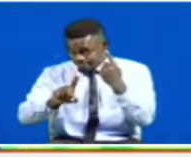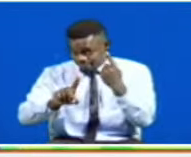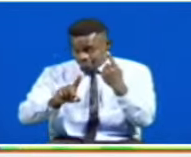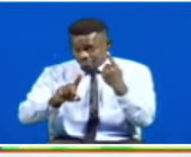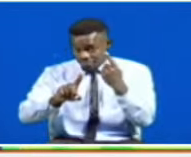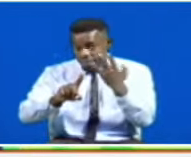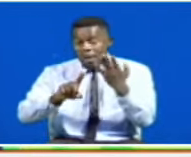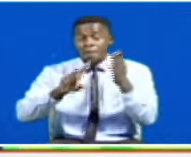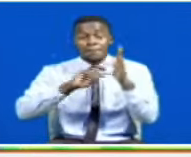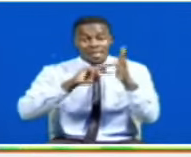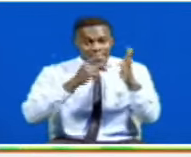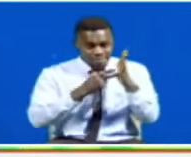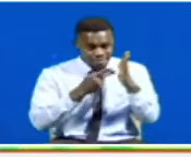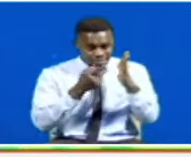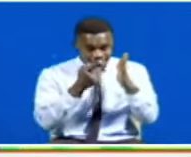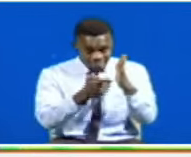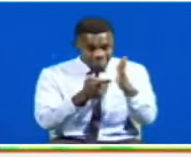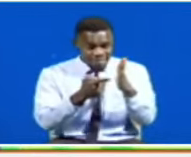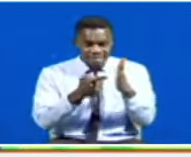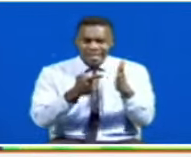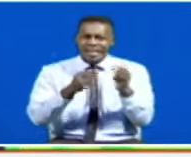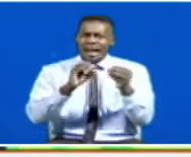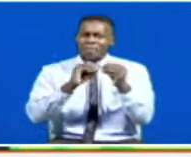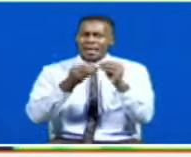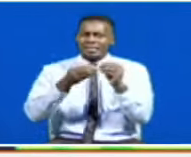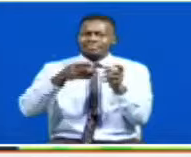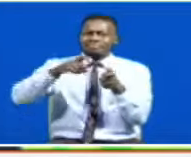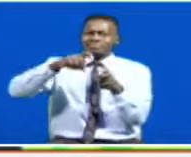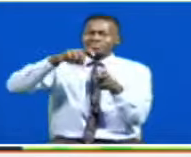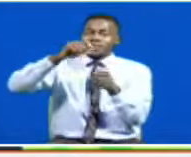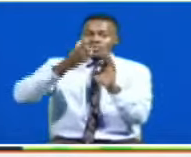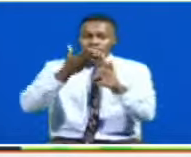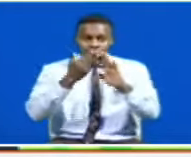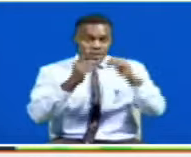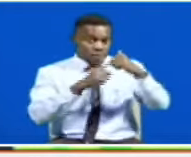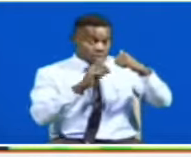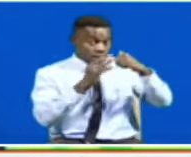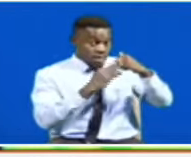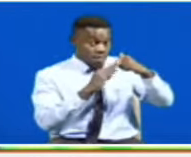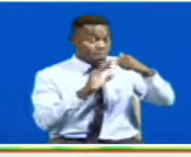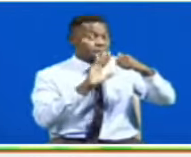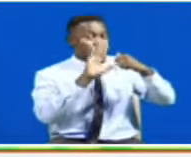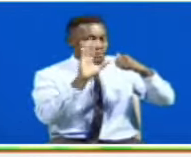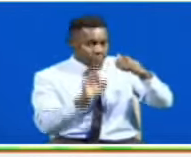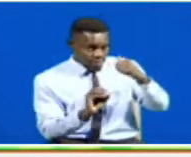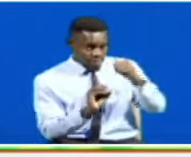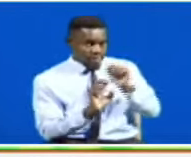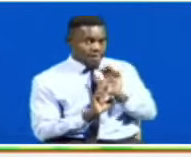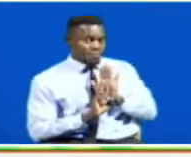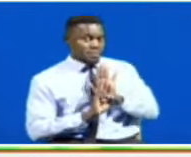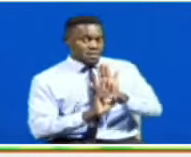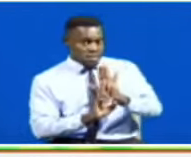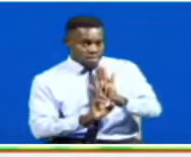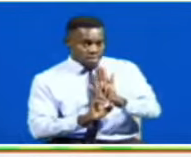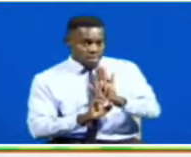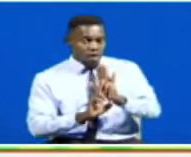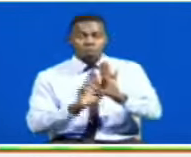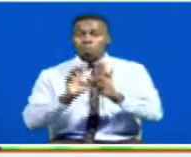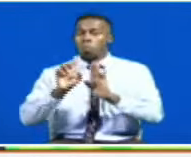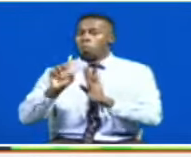2021. Alarming as this figure is, it represents only 68% of the estimated